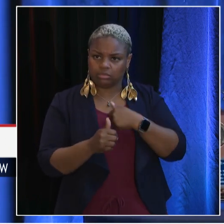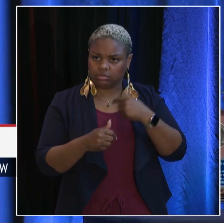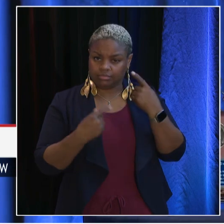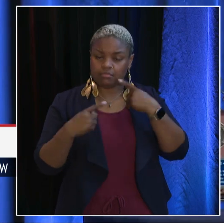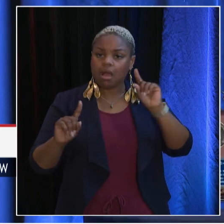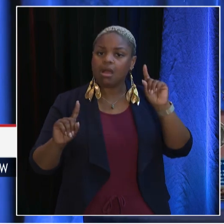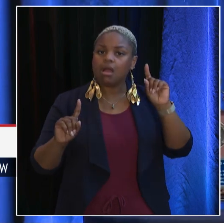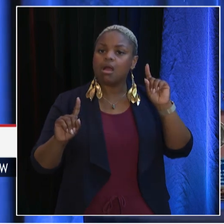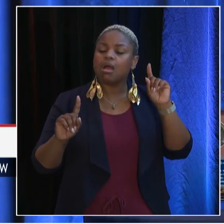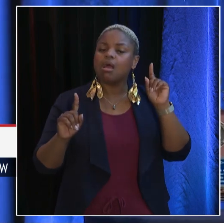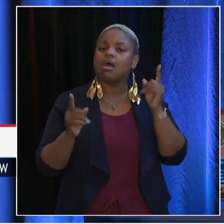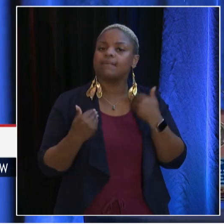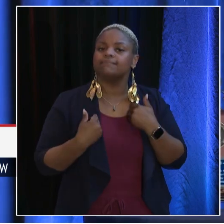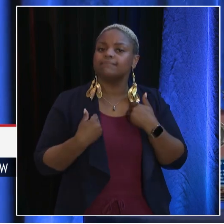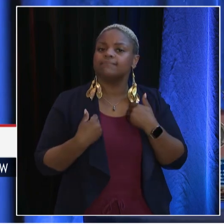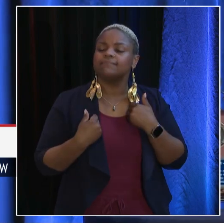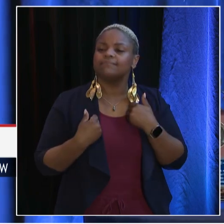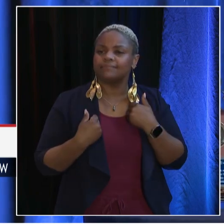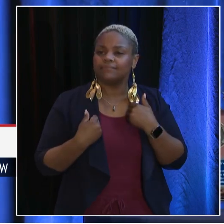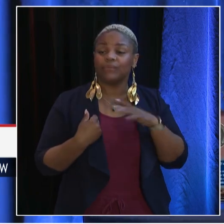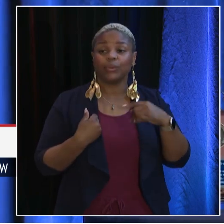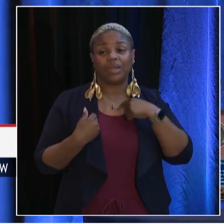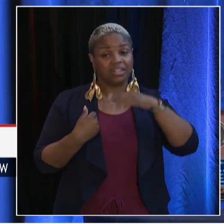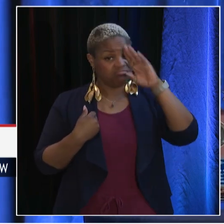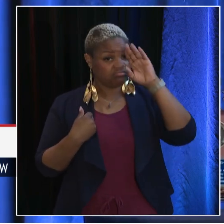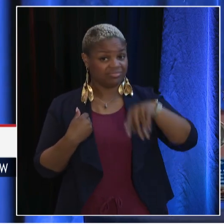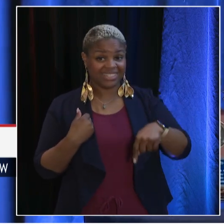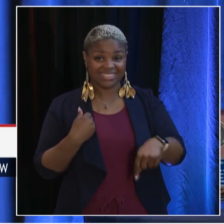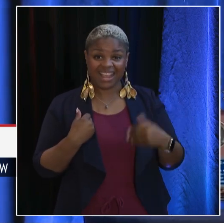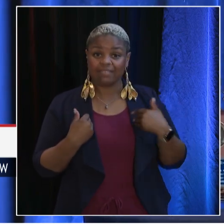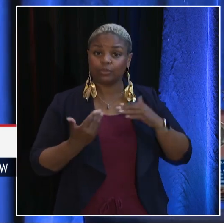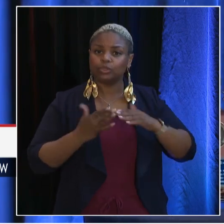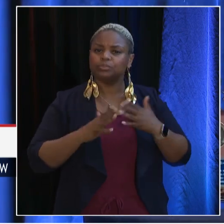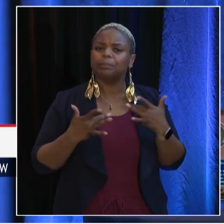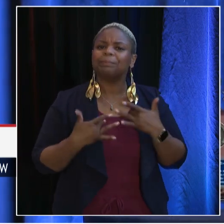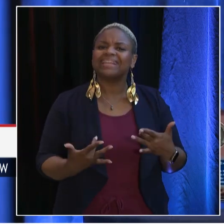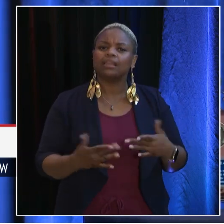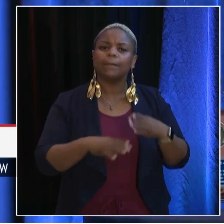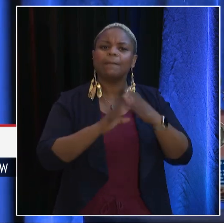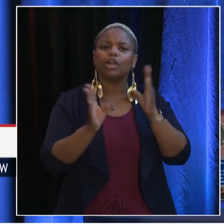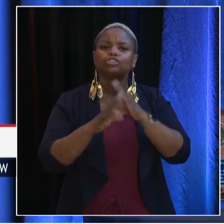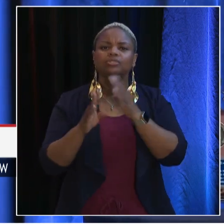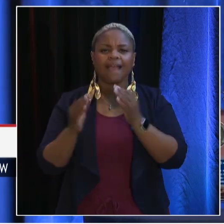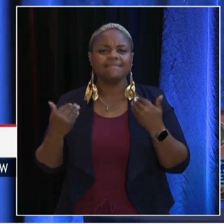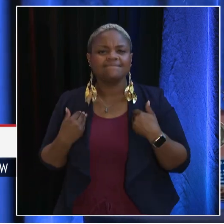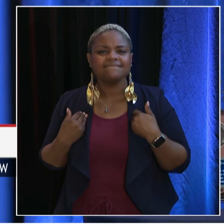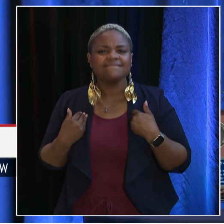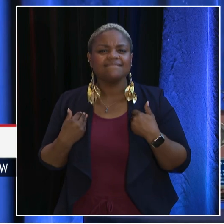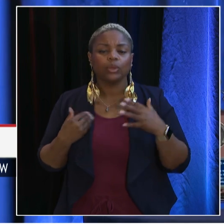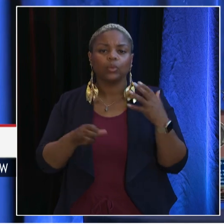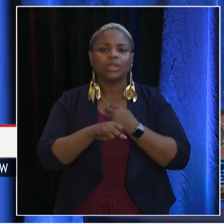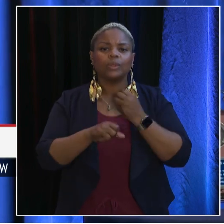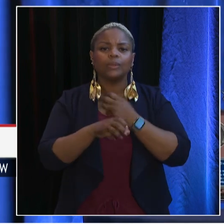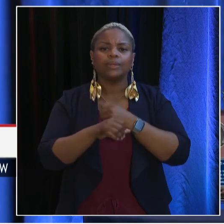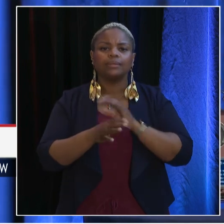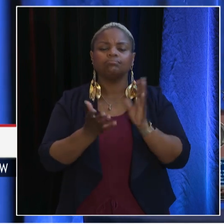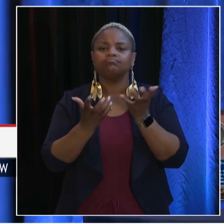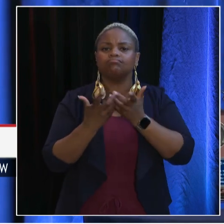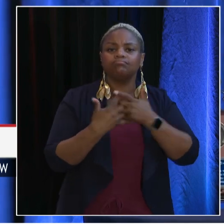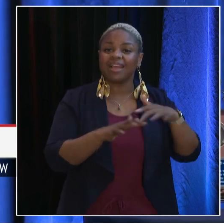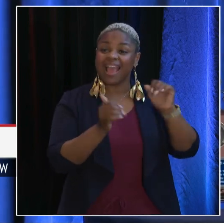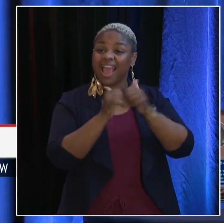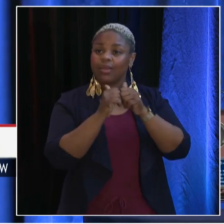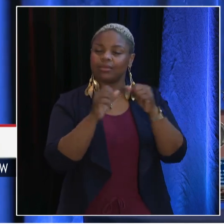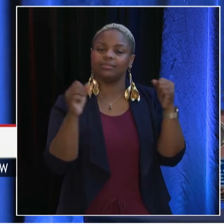this town that we knock down barriers and we win by continuing to fight. So give Phil another round